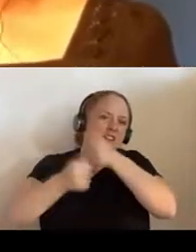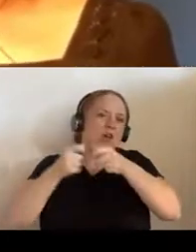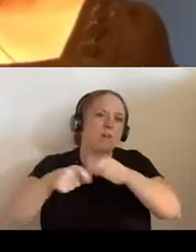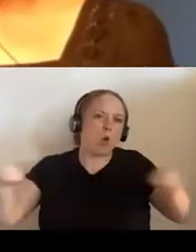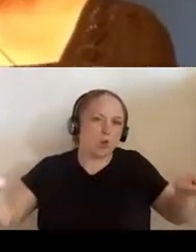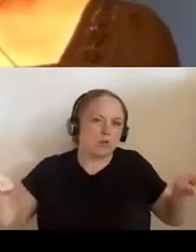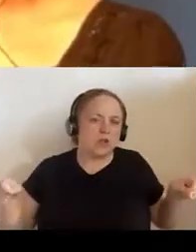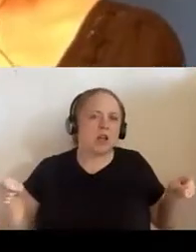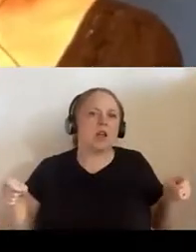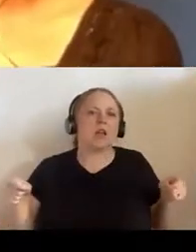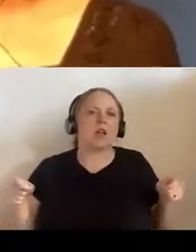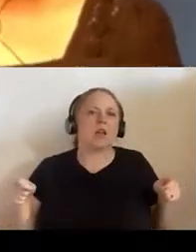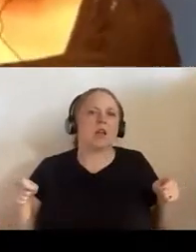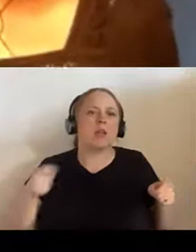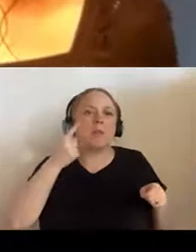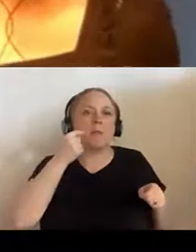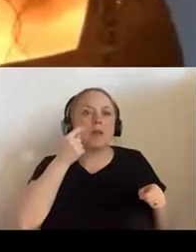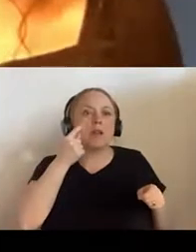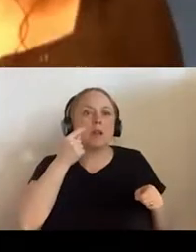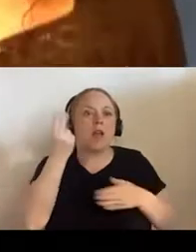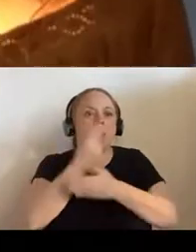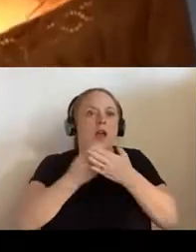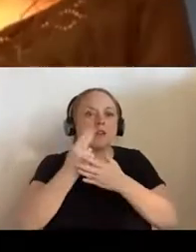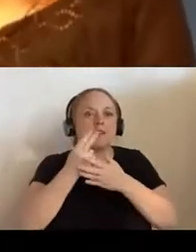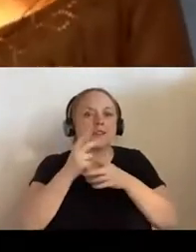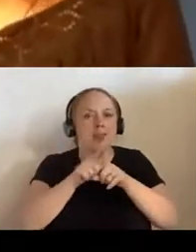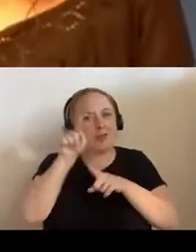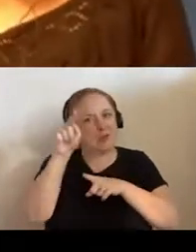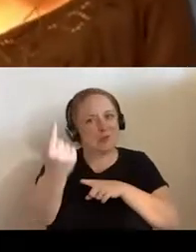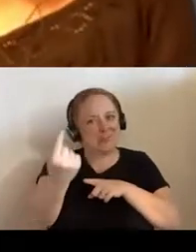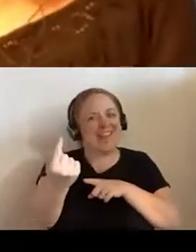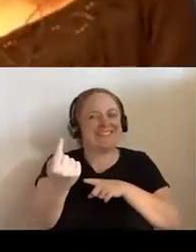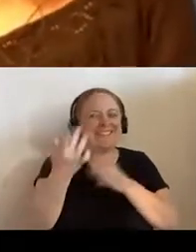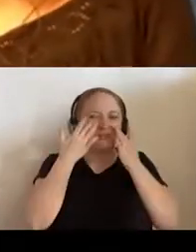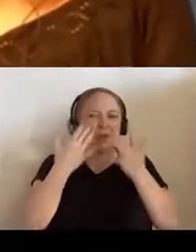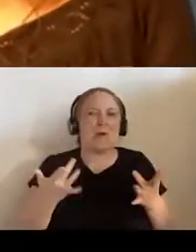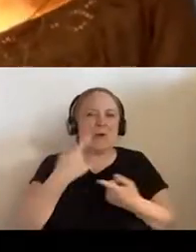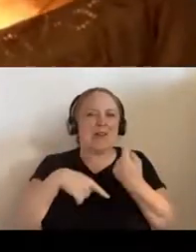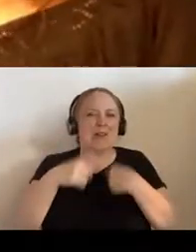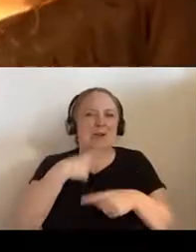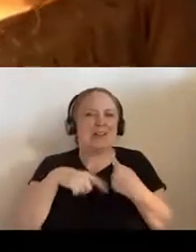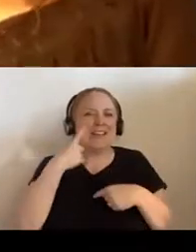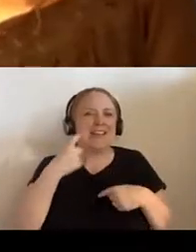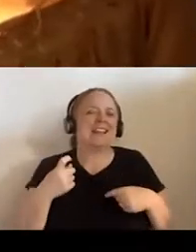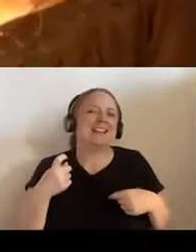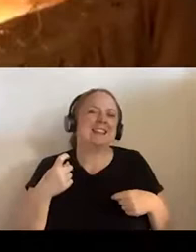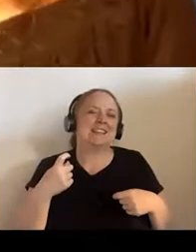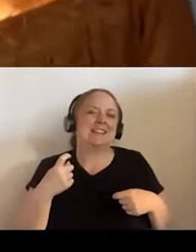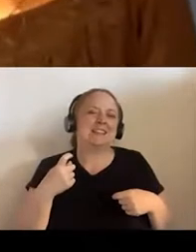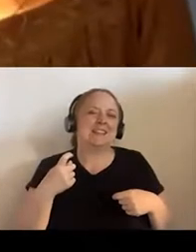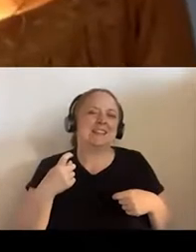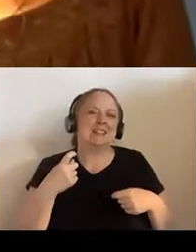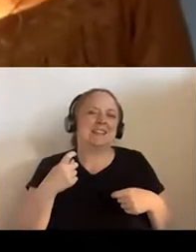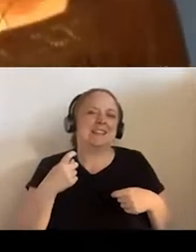course, the potential that artists like you show us in terms of how we can harken